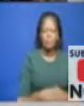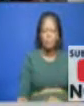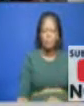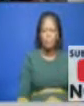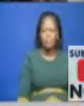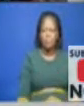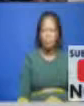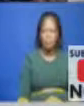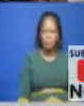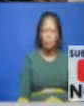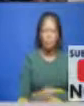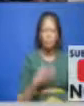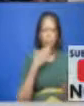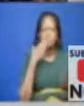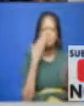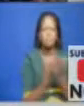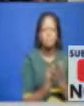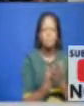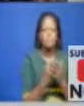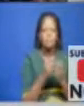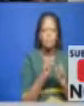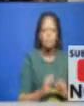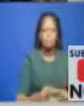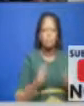Thank you, Honourable Chair.